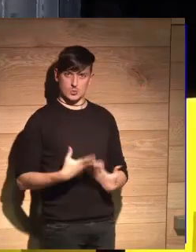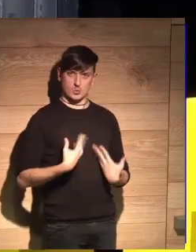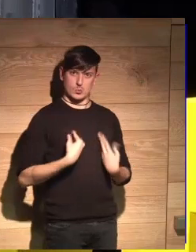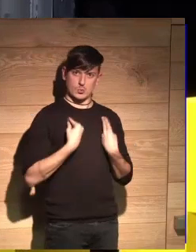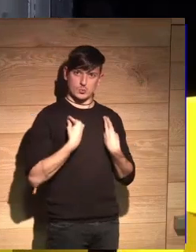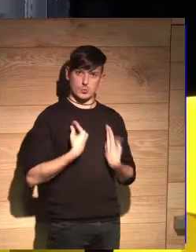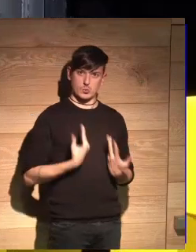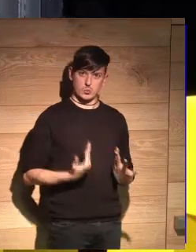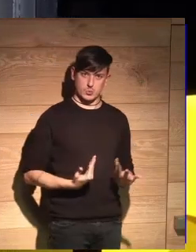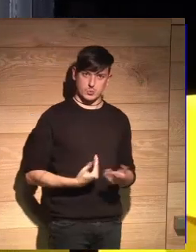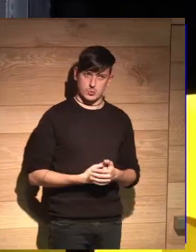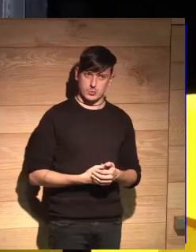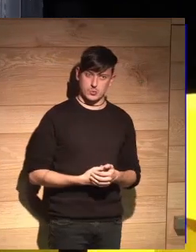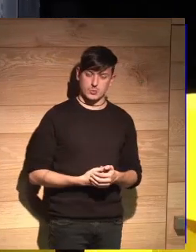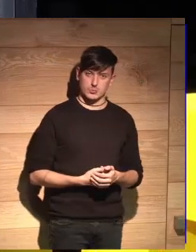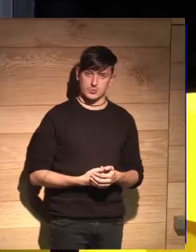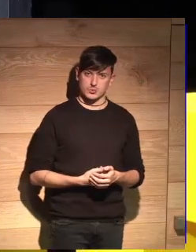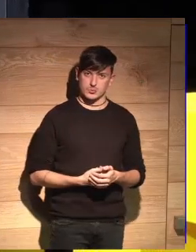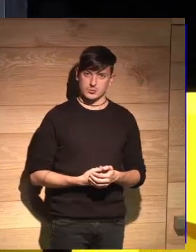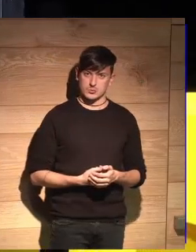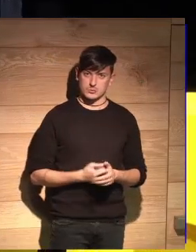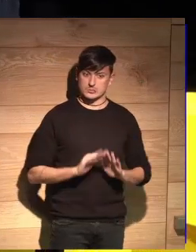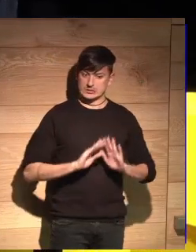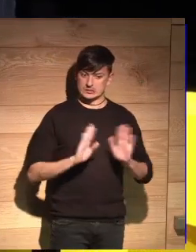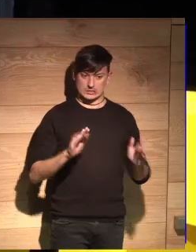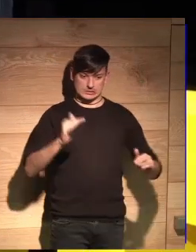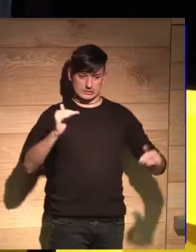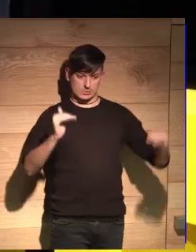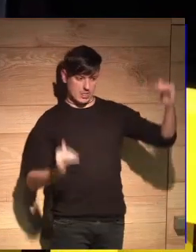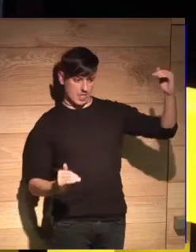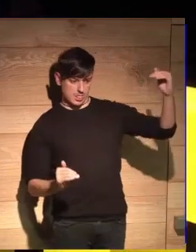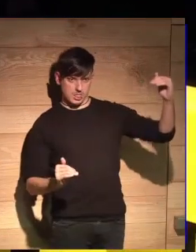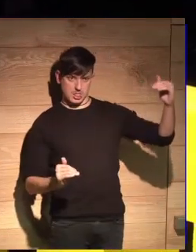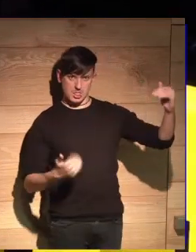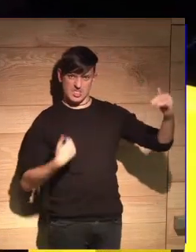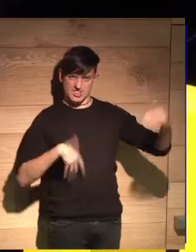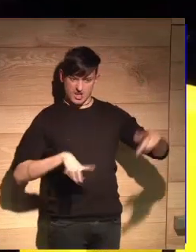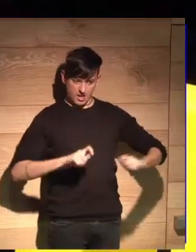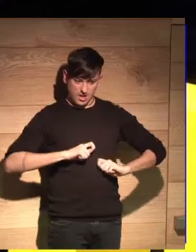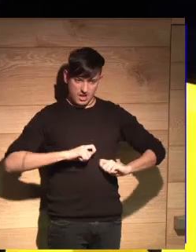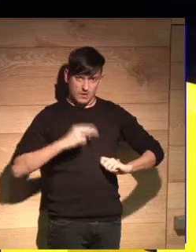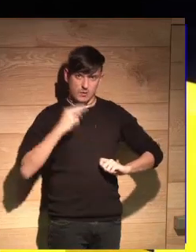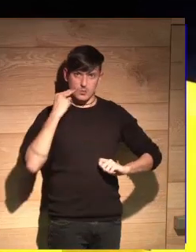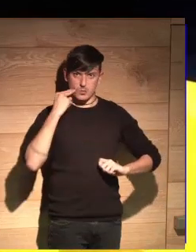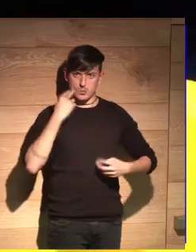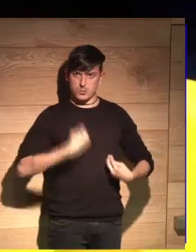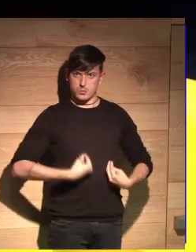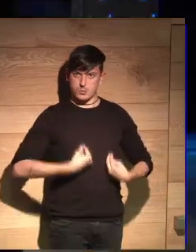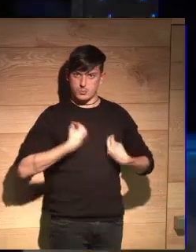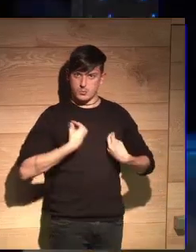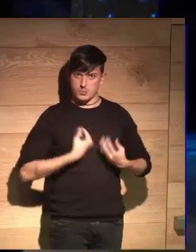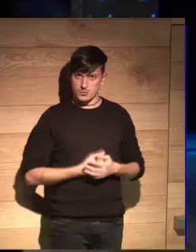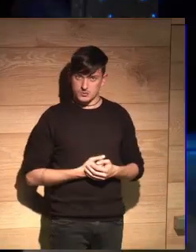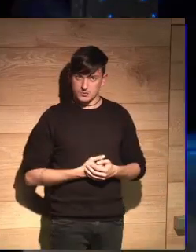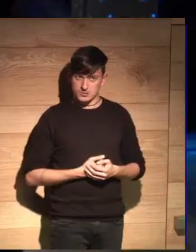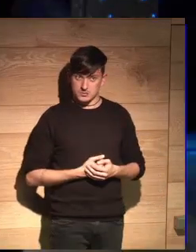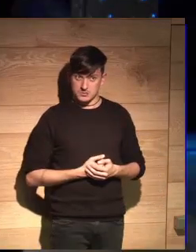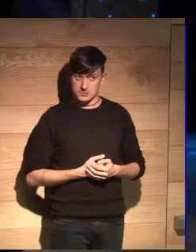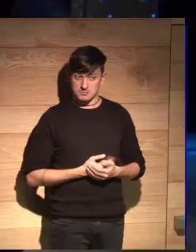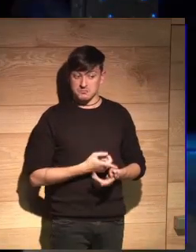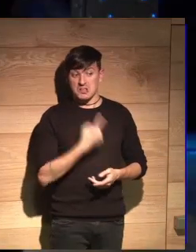to be a scandal without including genetic modification. Just that lack of equality will be terrifying for us, and